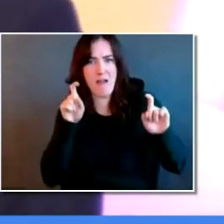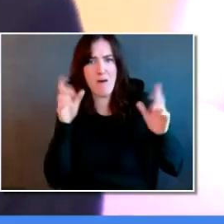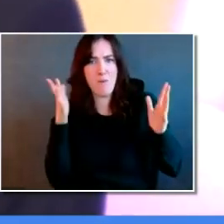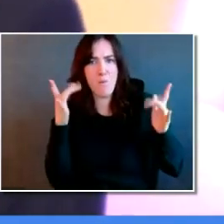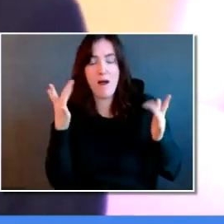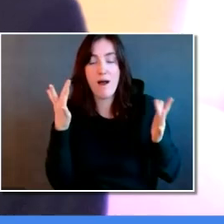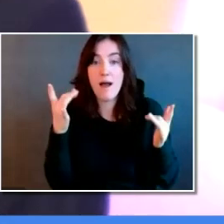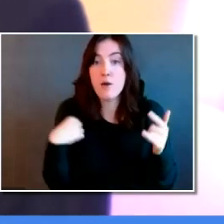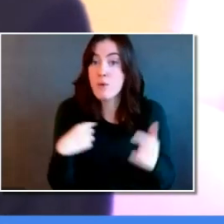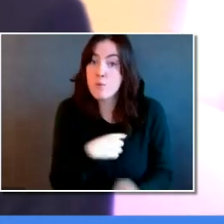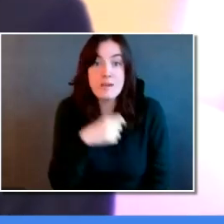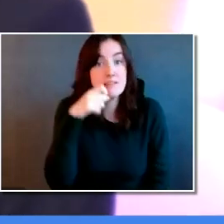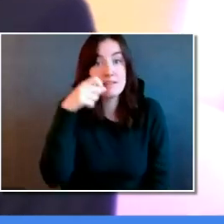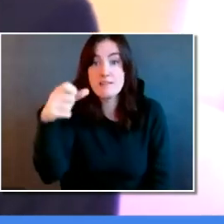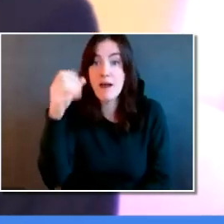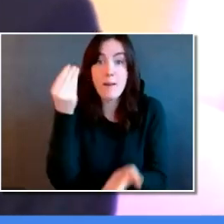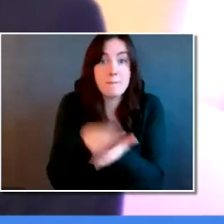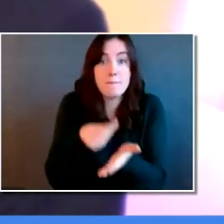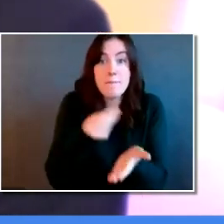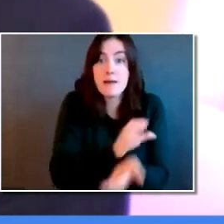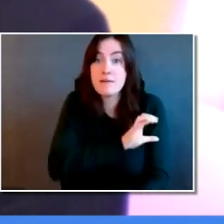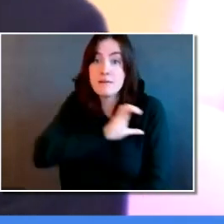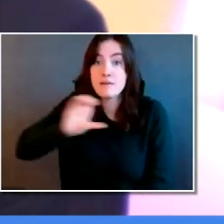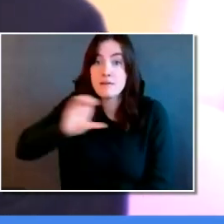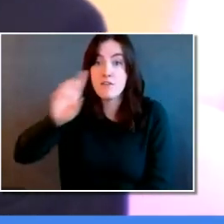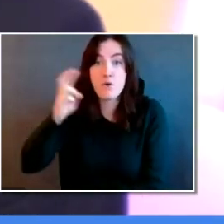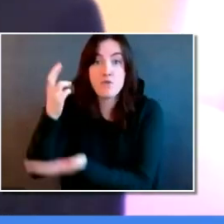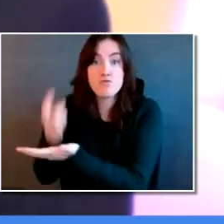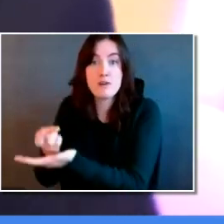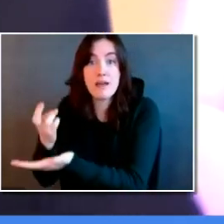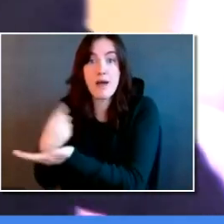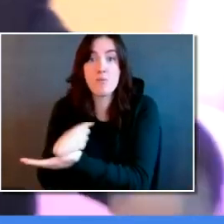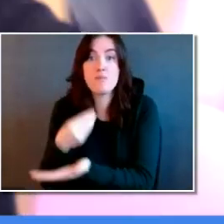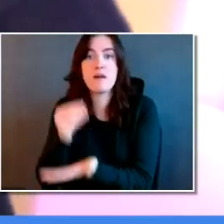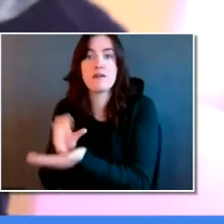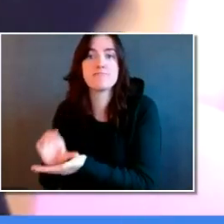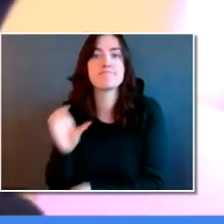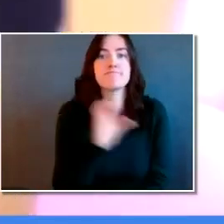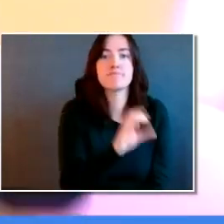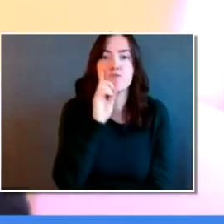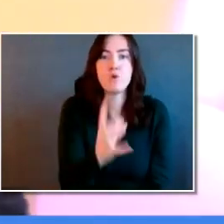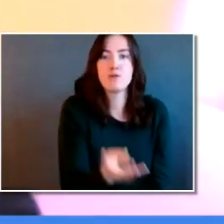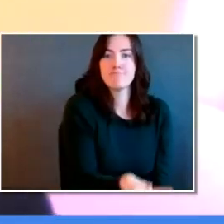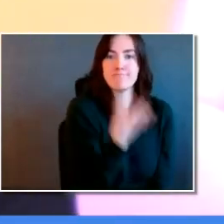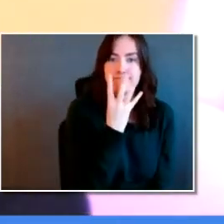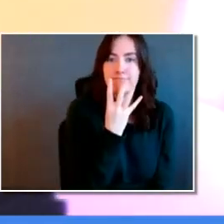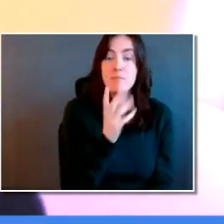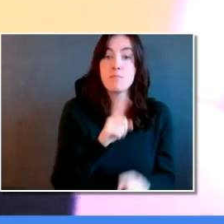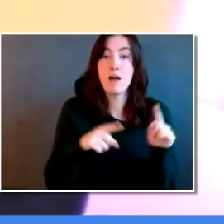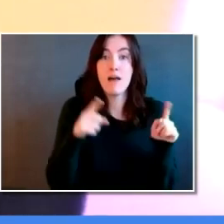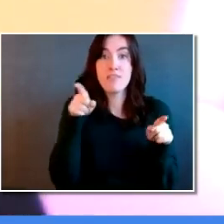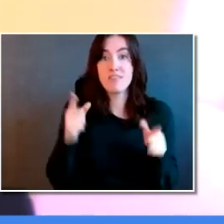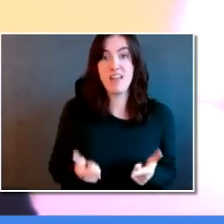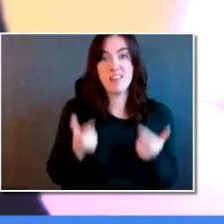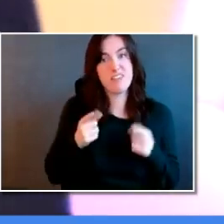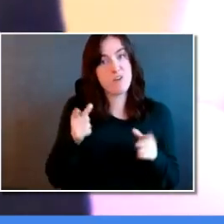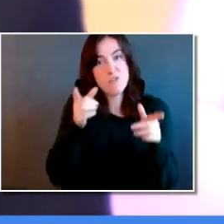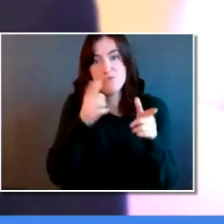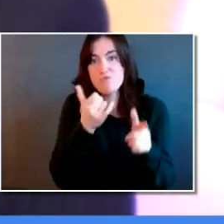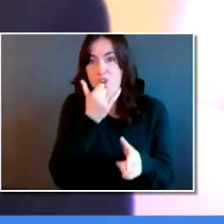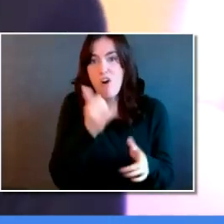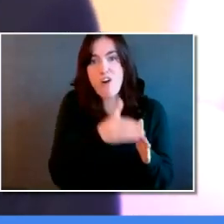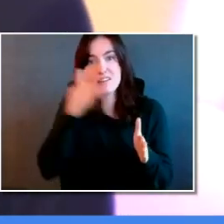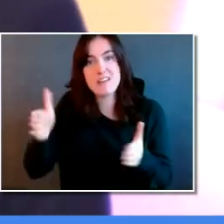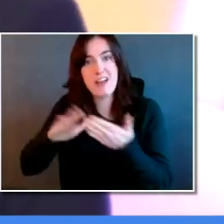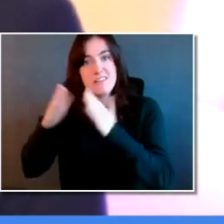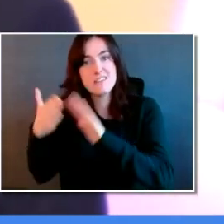money into rehabilitation. We put it into locking folks up. But because they lived on that side of town, you didn't care and you